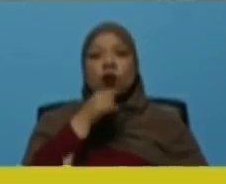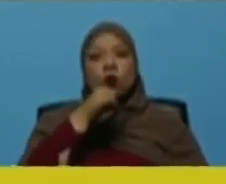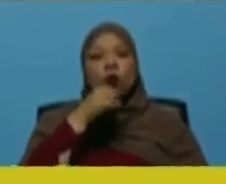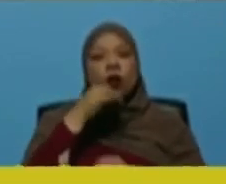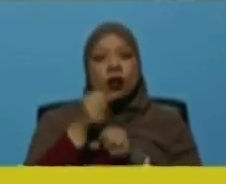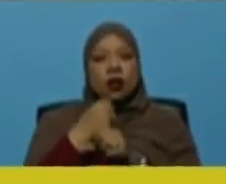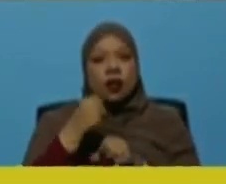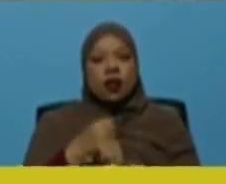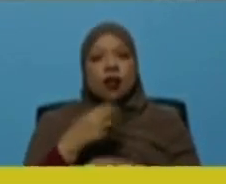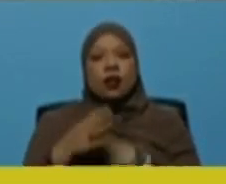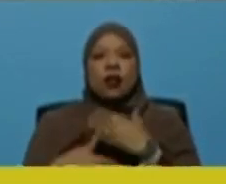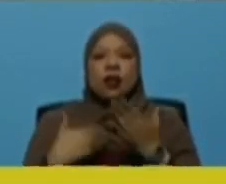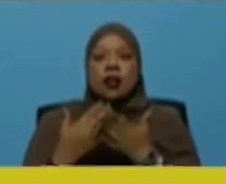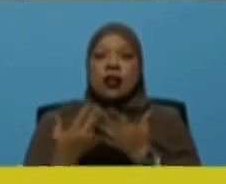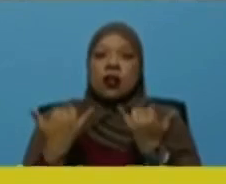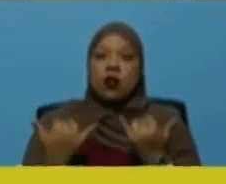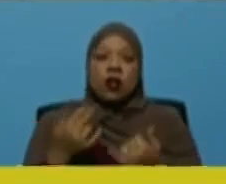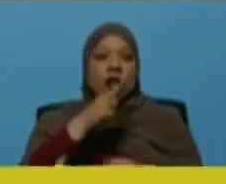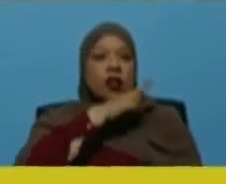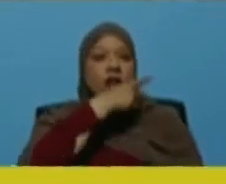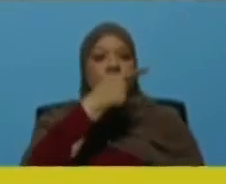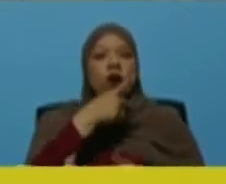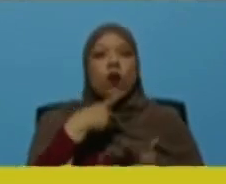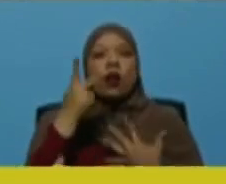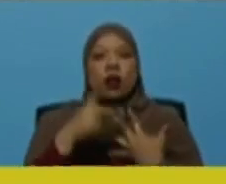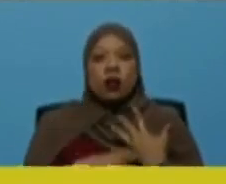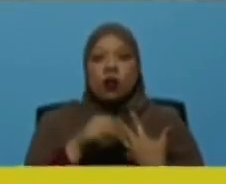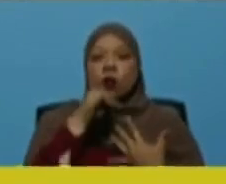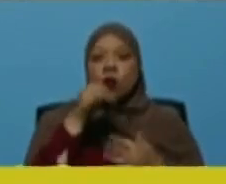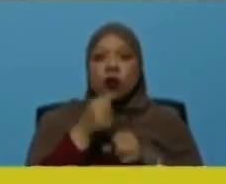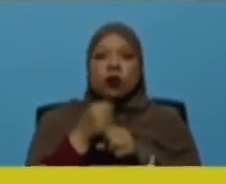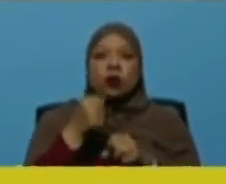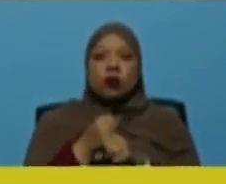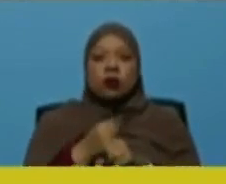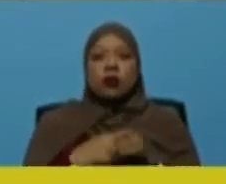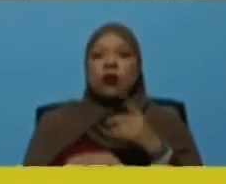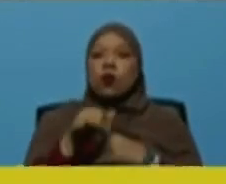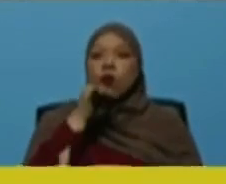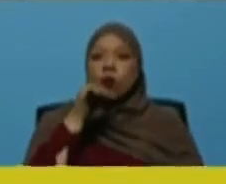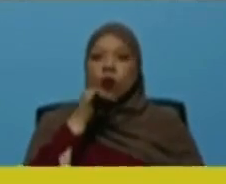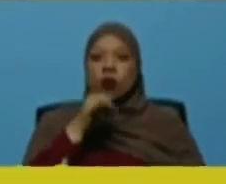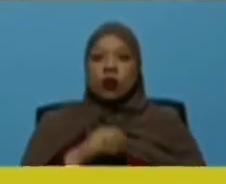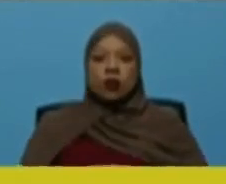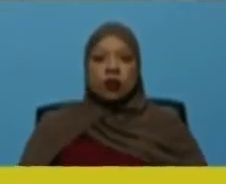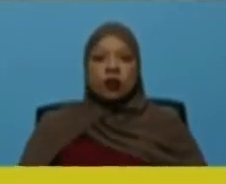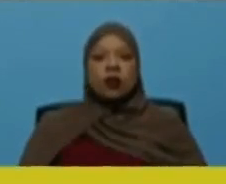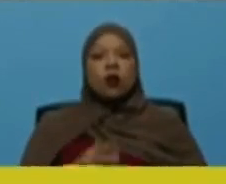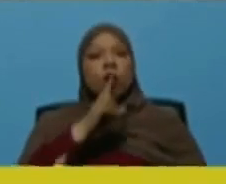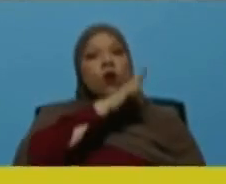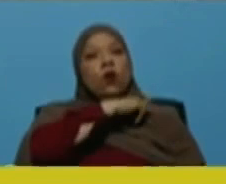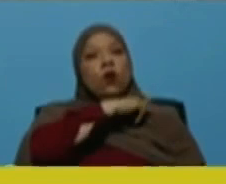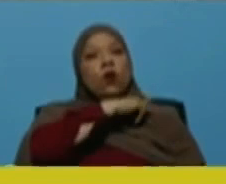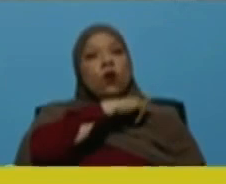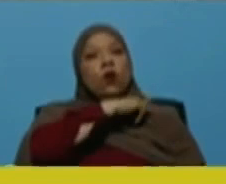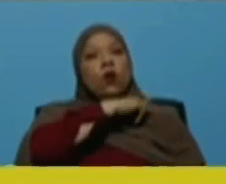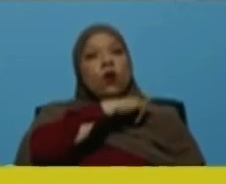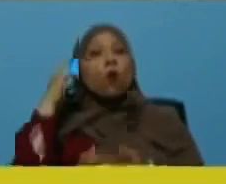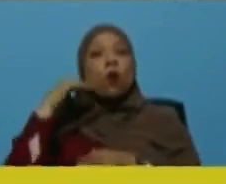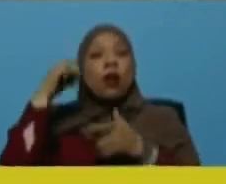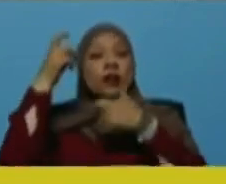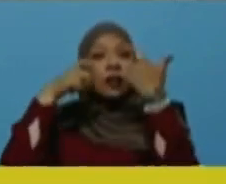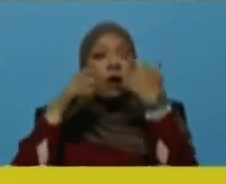Domiciano, and director of Plantel Maritza Rondon, chief of the